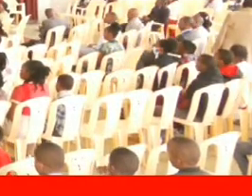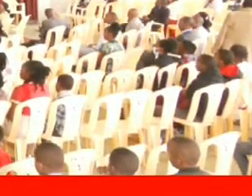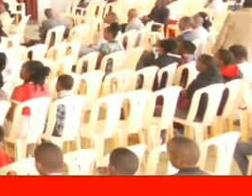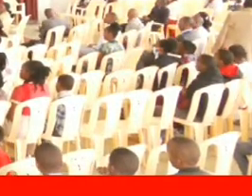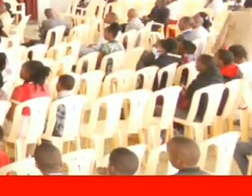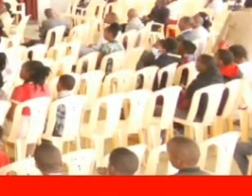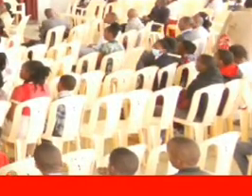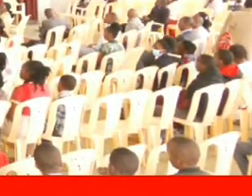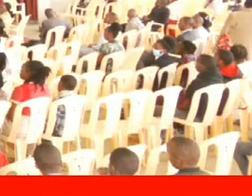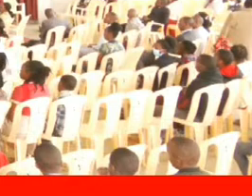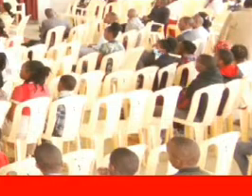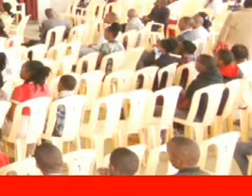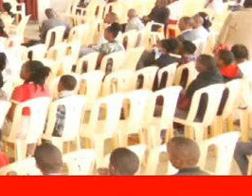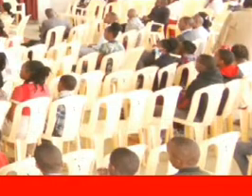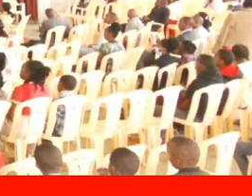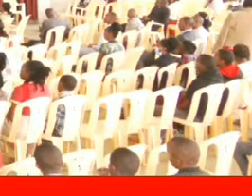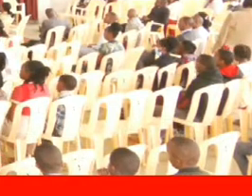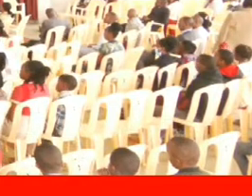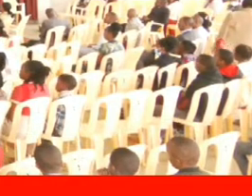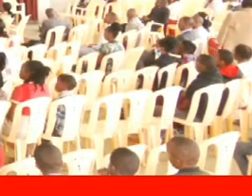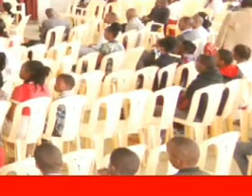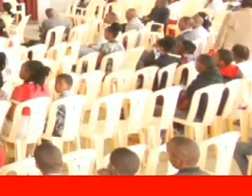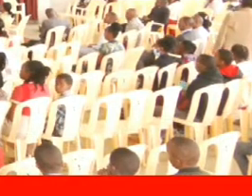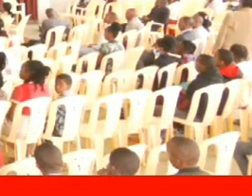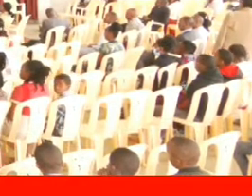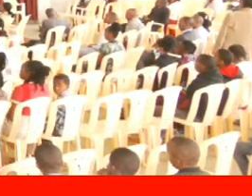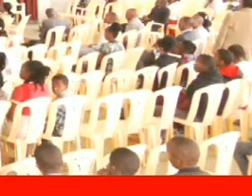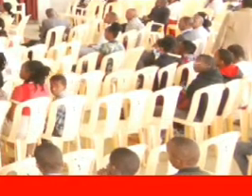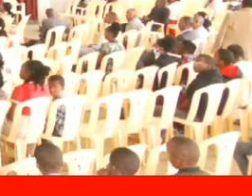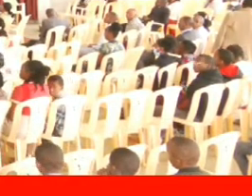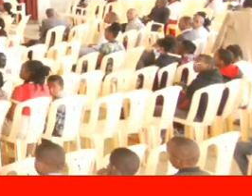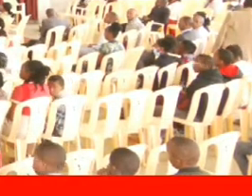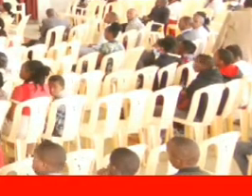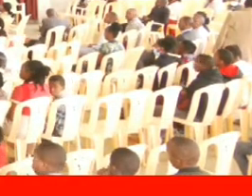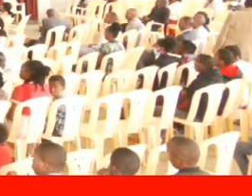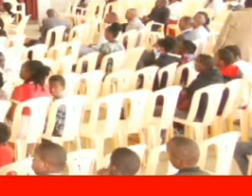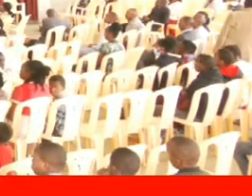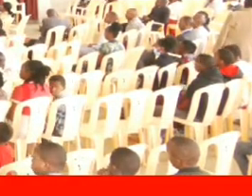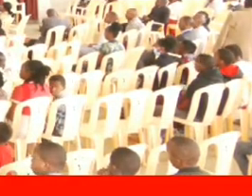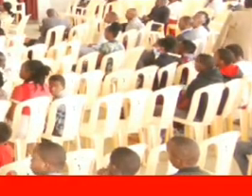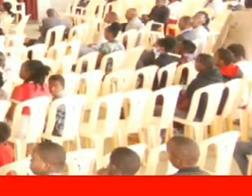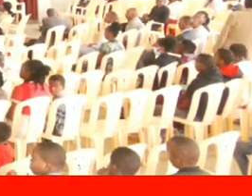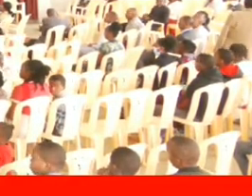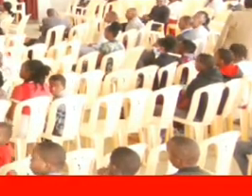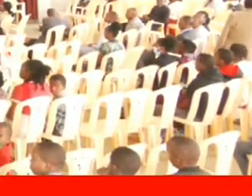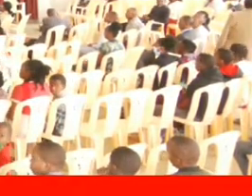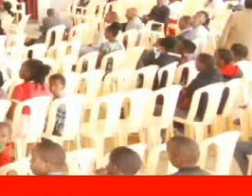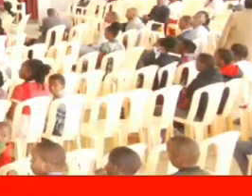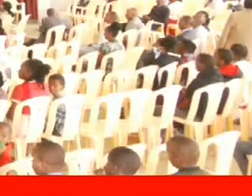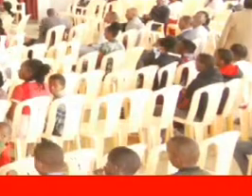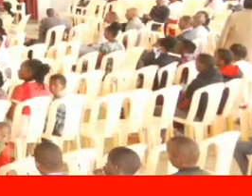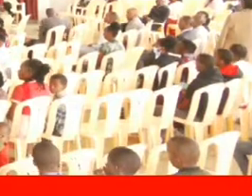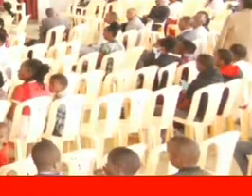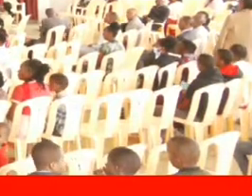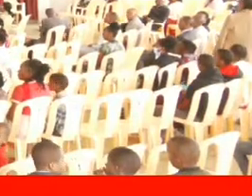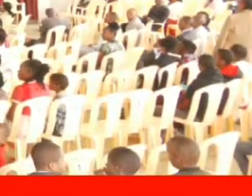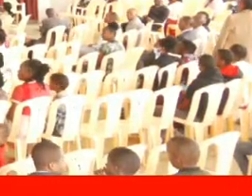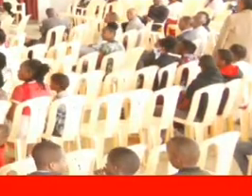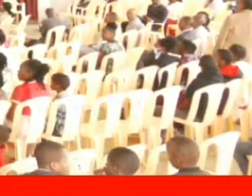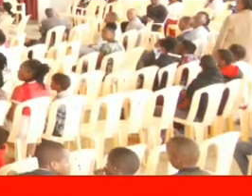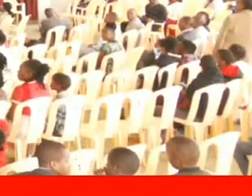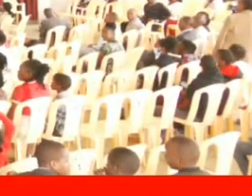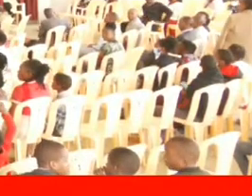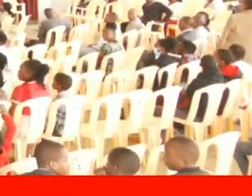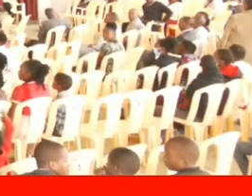have another Point behind the hall is it behind this way or behind this way behind this way I thought this is fraud we have another drinking point of